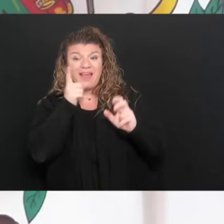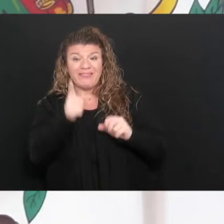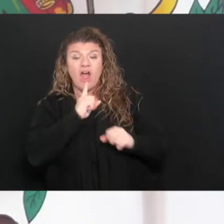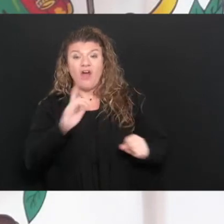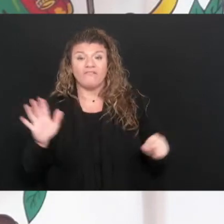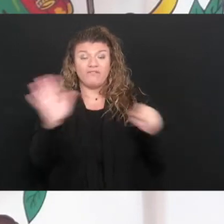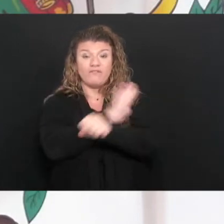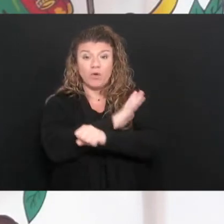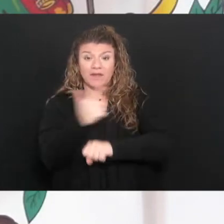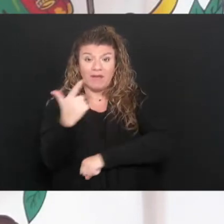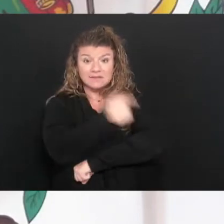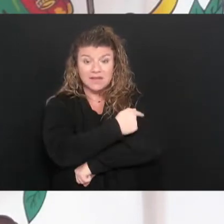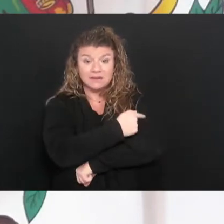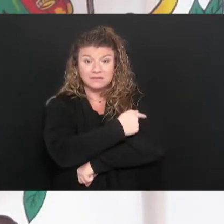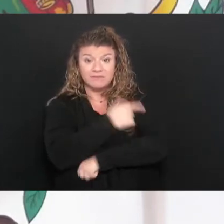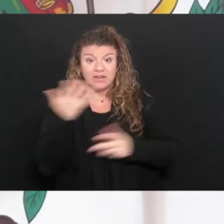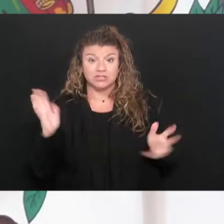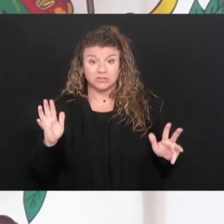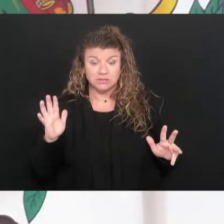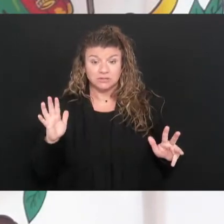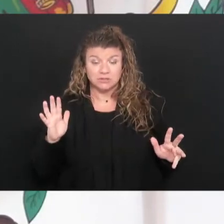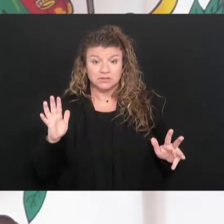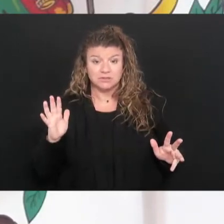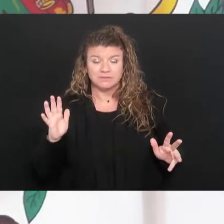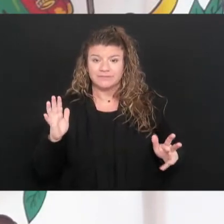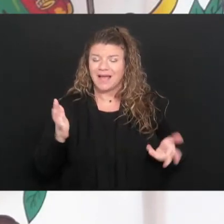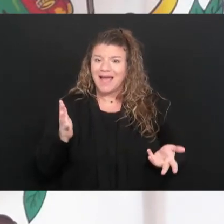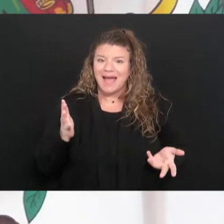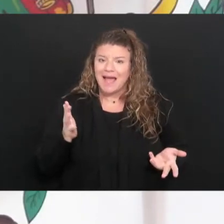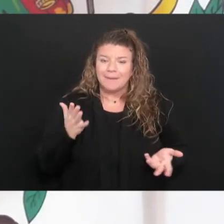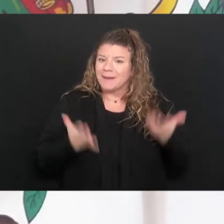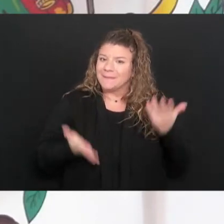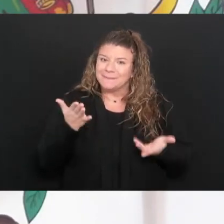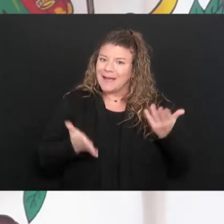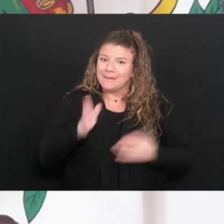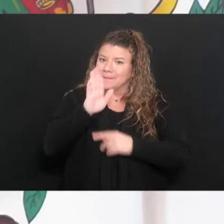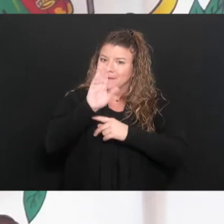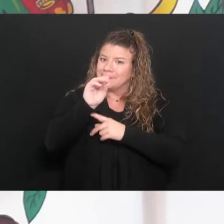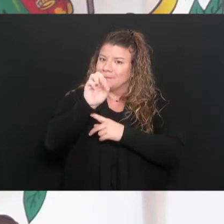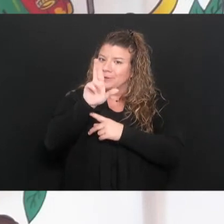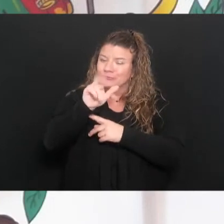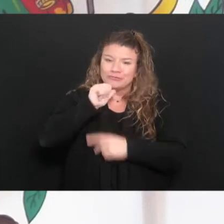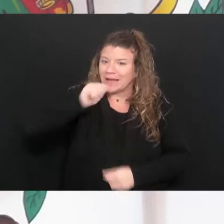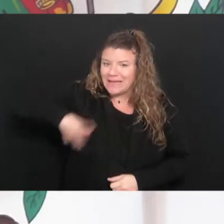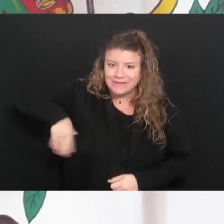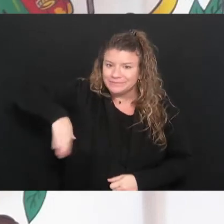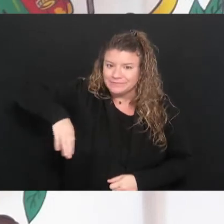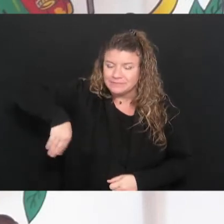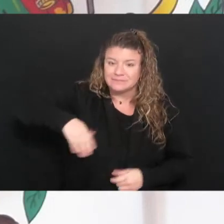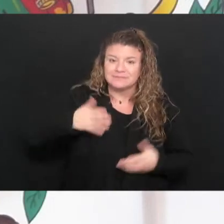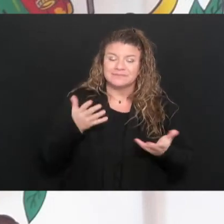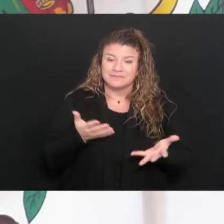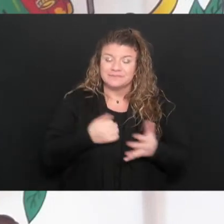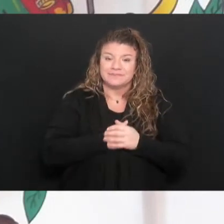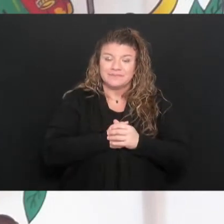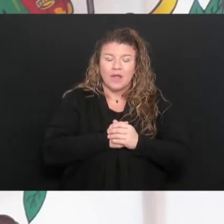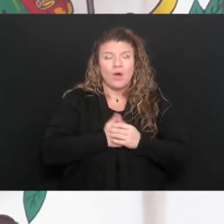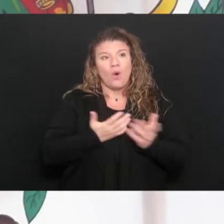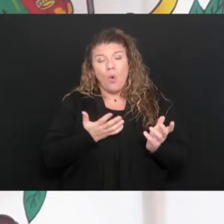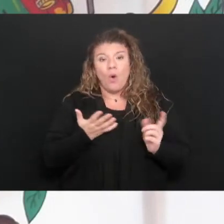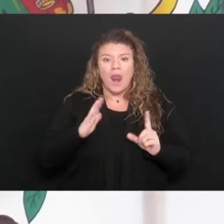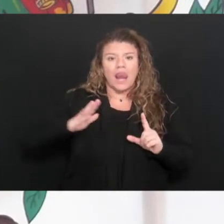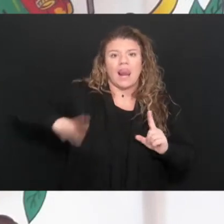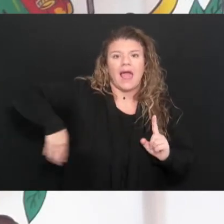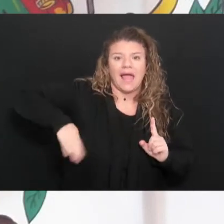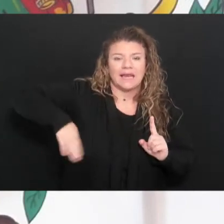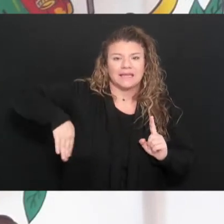fully vaccinated, but they may not have their booster shot, you know, or maybe they were late in getting